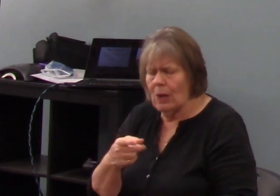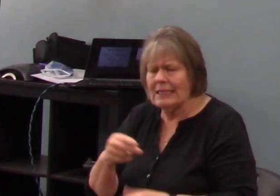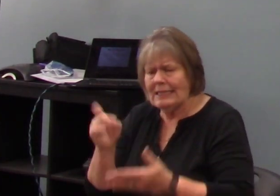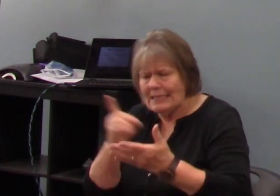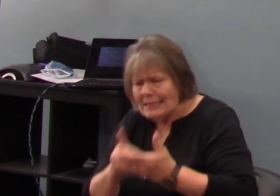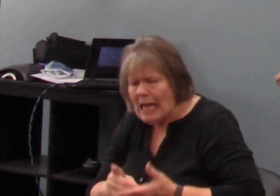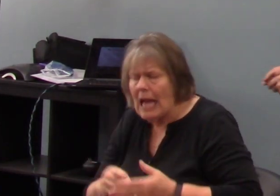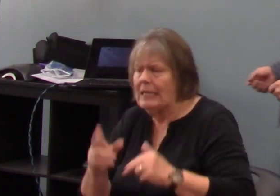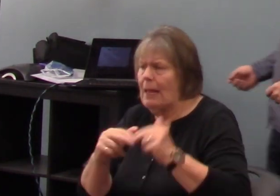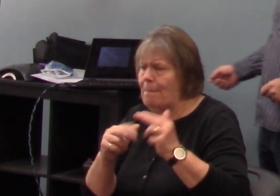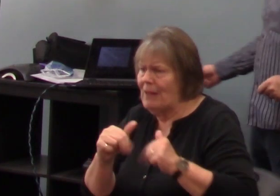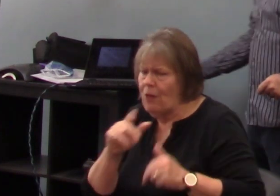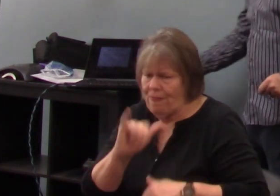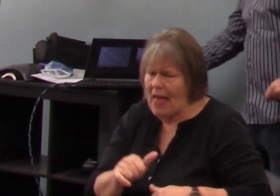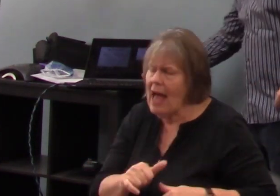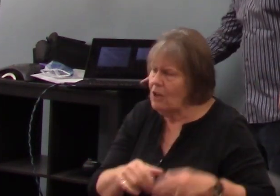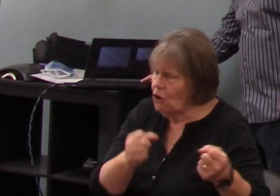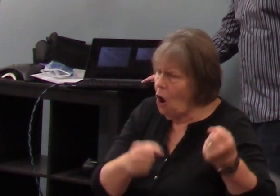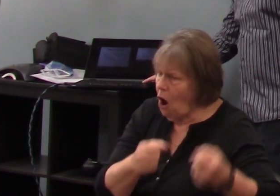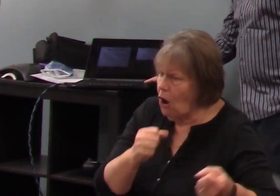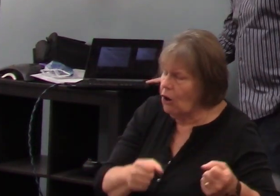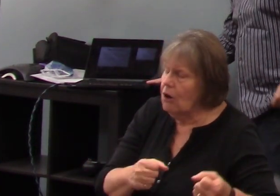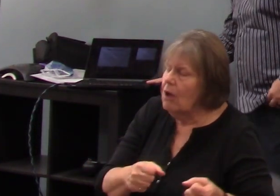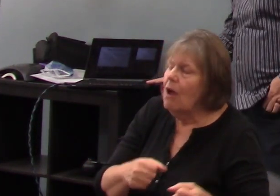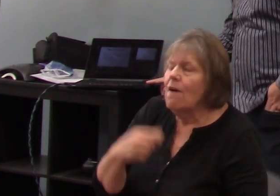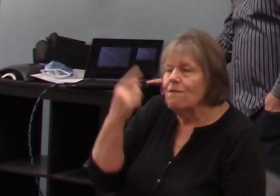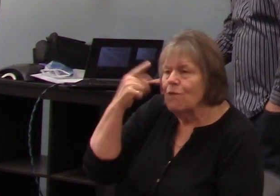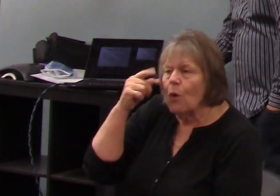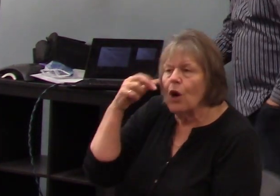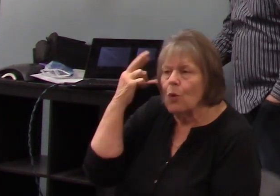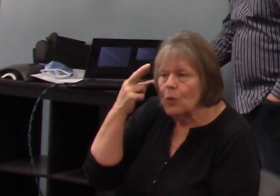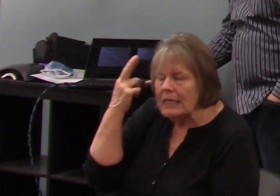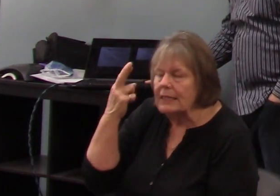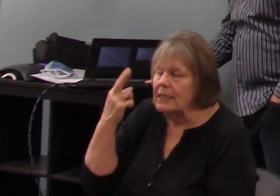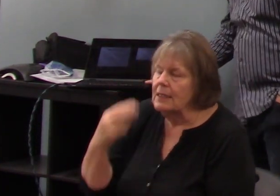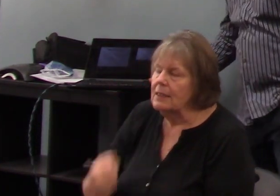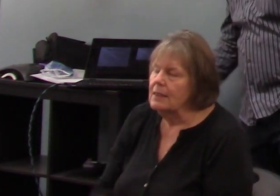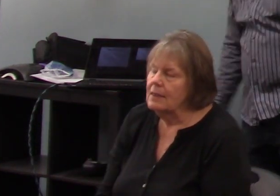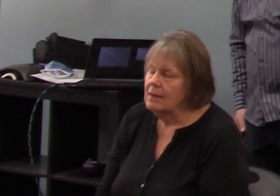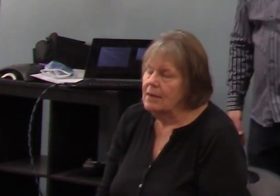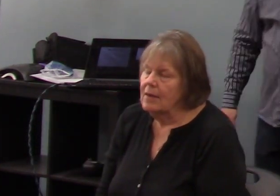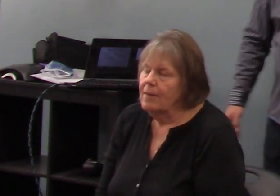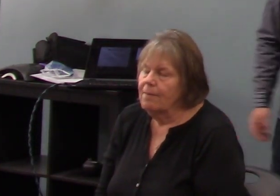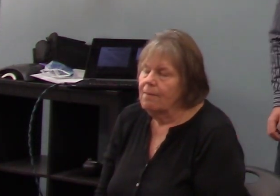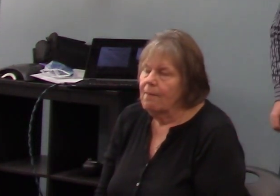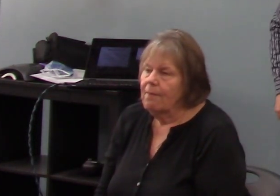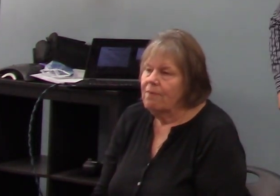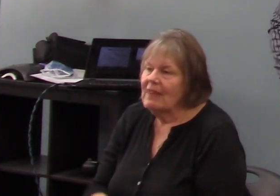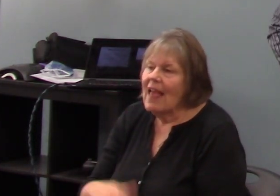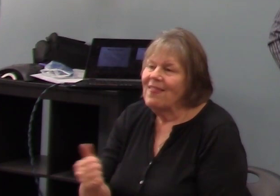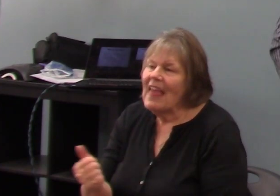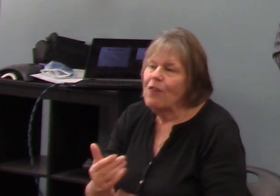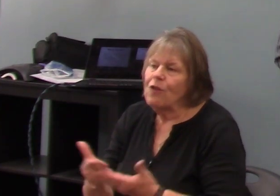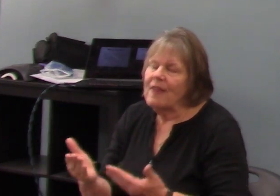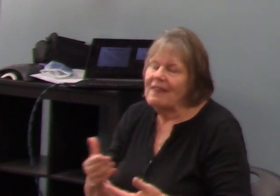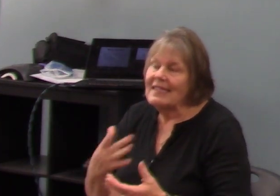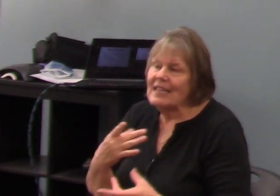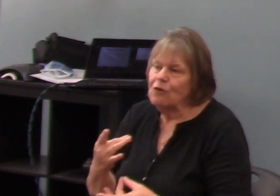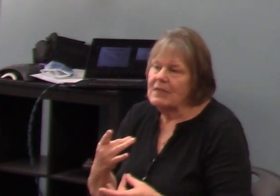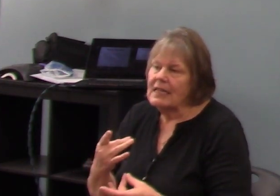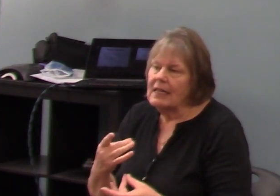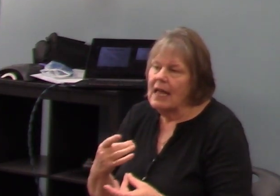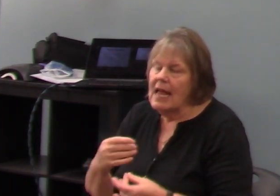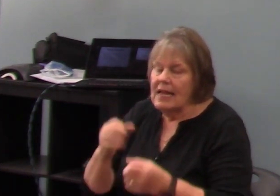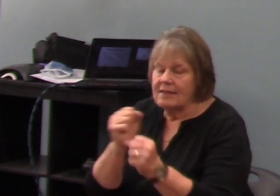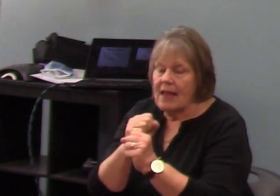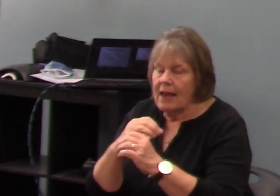Get your kids in soccer practice sometime. Okay. The other thing that's interesting is that inflation is continually modified.